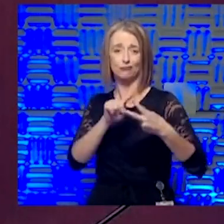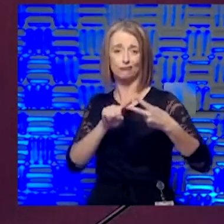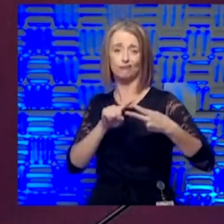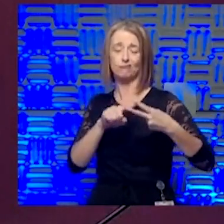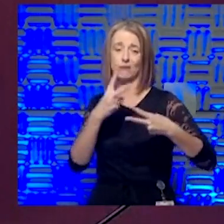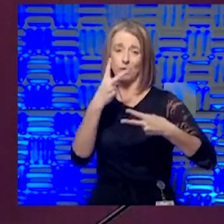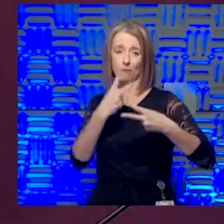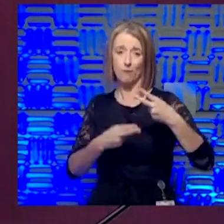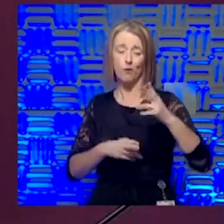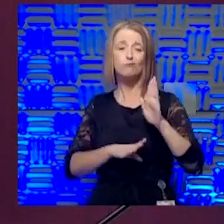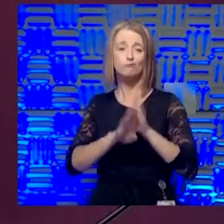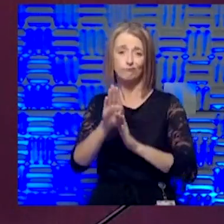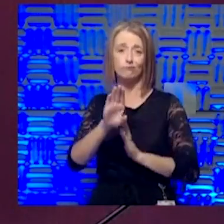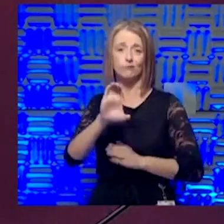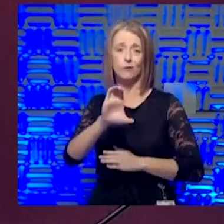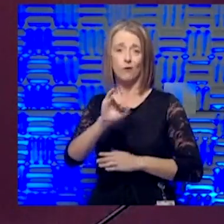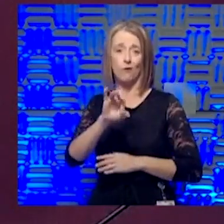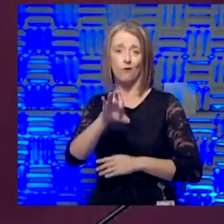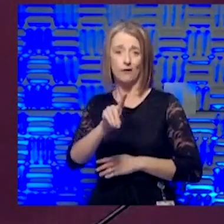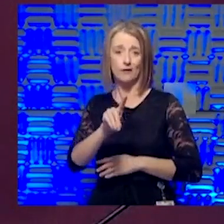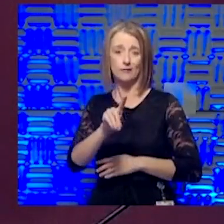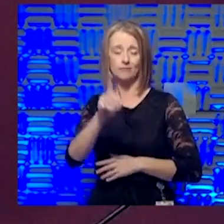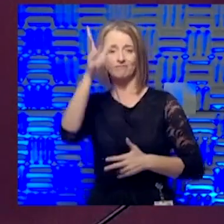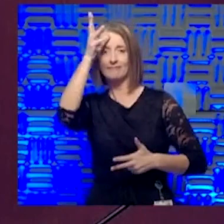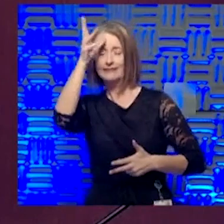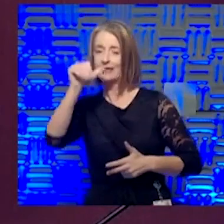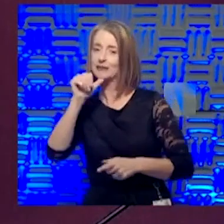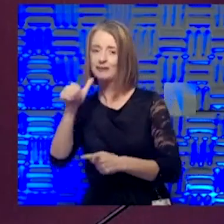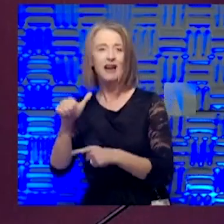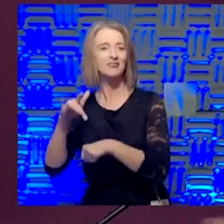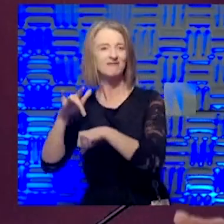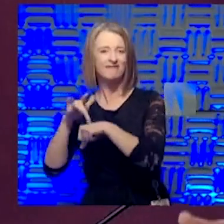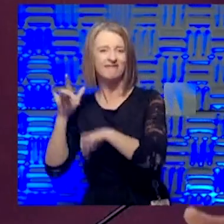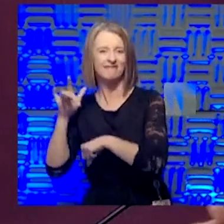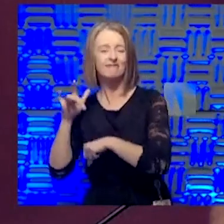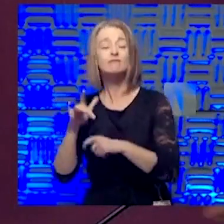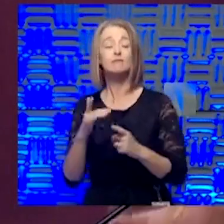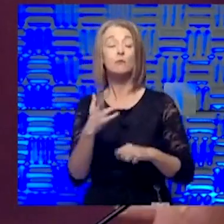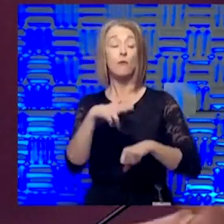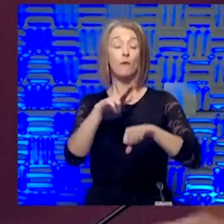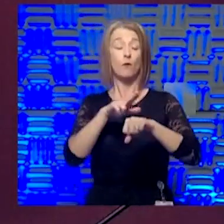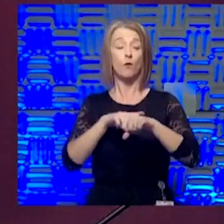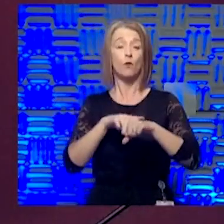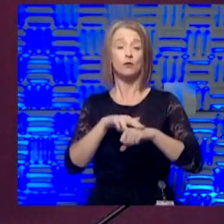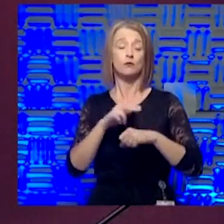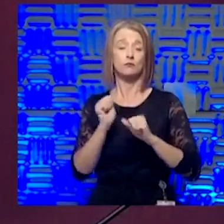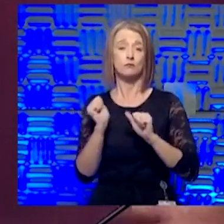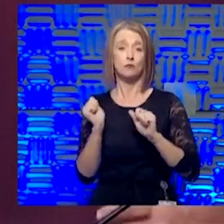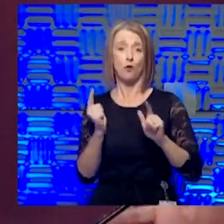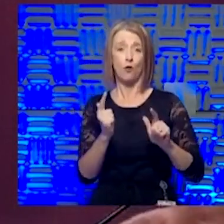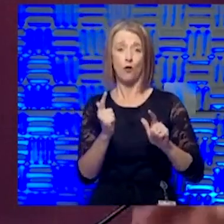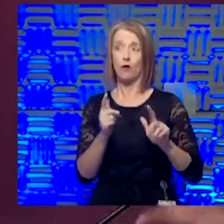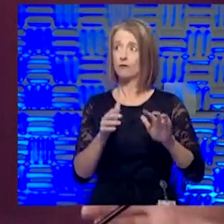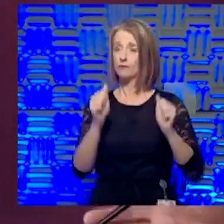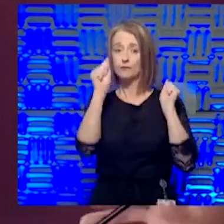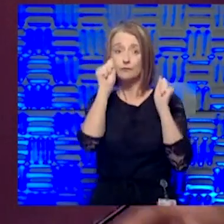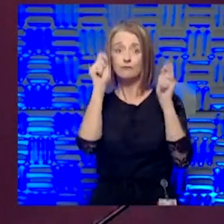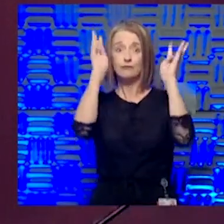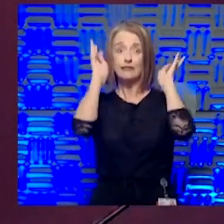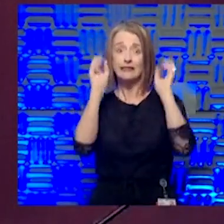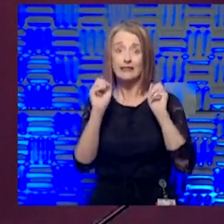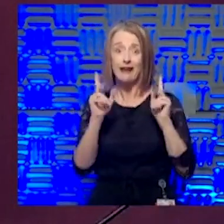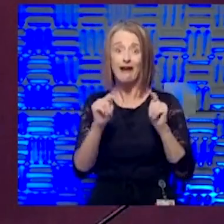they ended up developing it. My dad, fortunately, did not, but of course, everybody's in a frantic